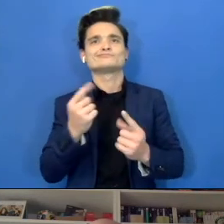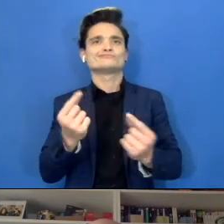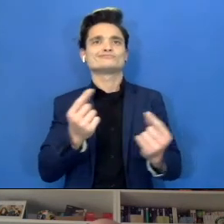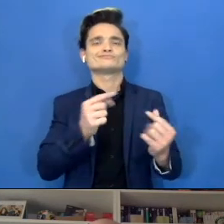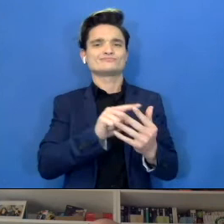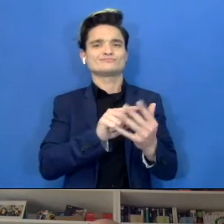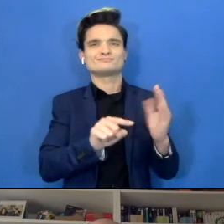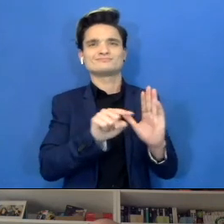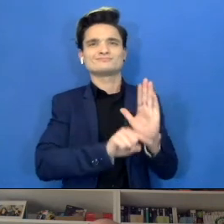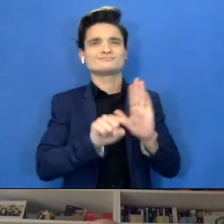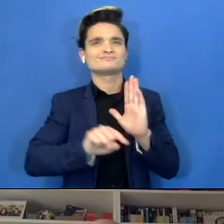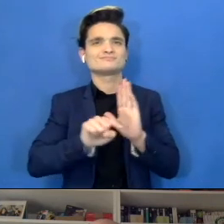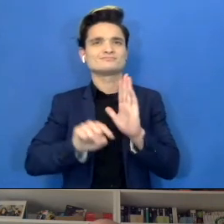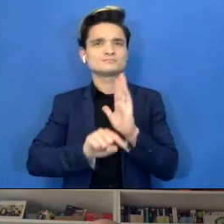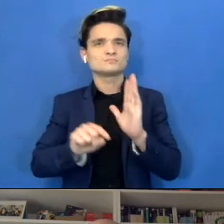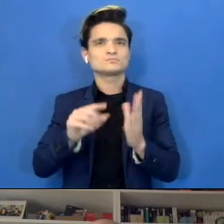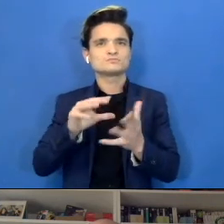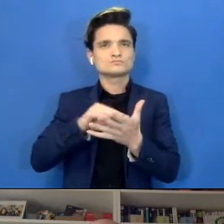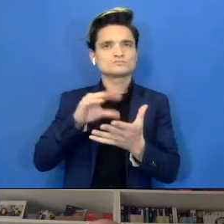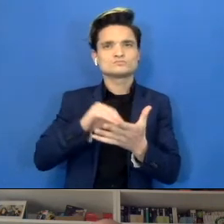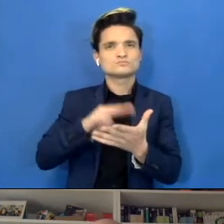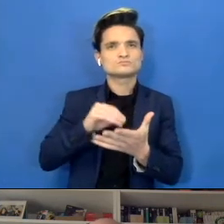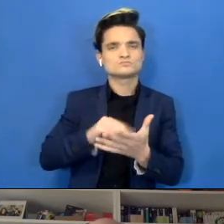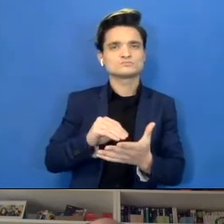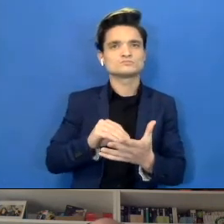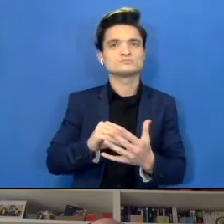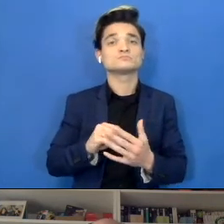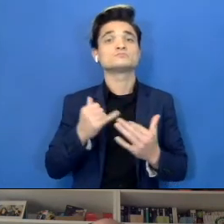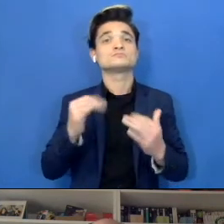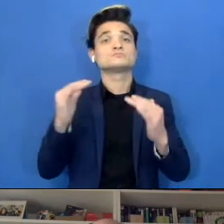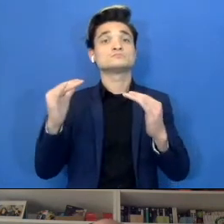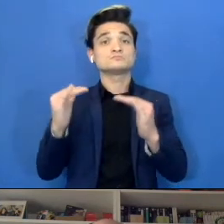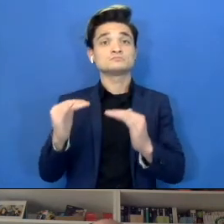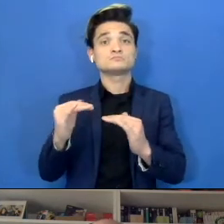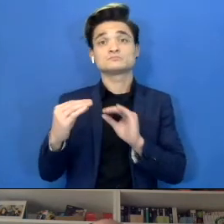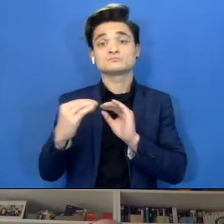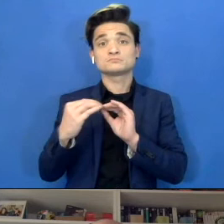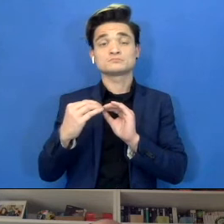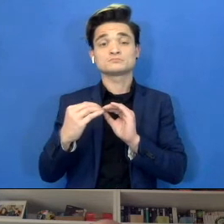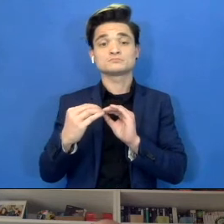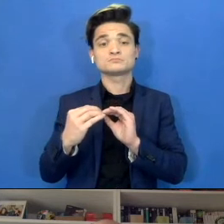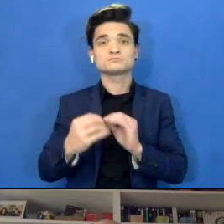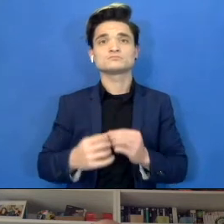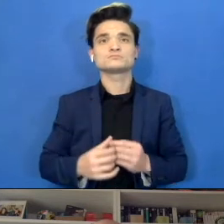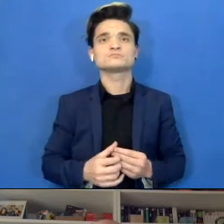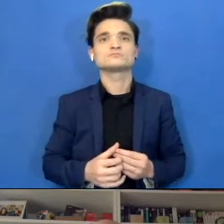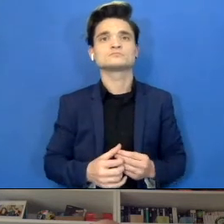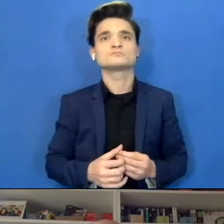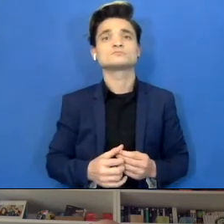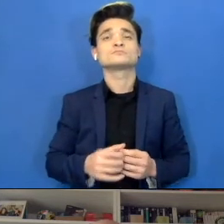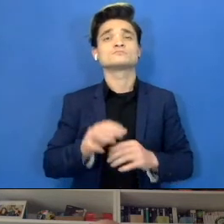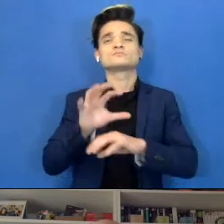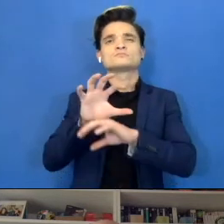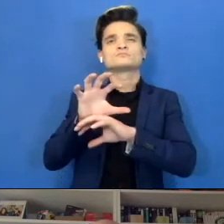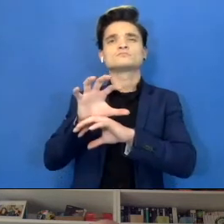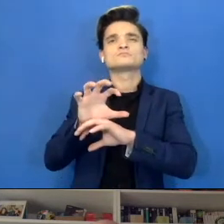kiss, you know what it is? We're more used to seeing we're more used to seeing and doing a kiss than a slap or a punch.